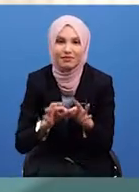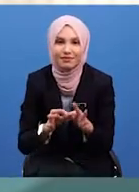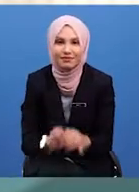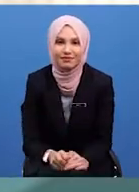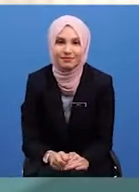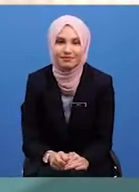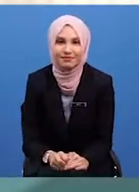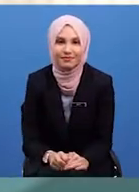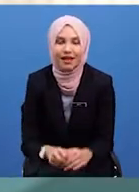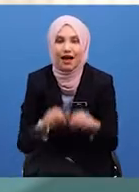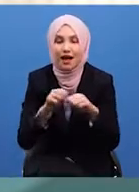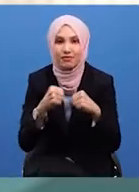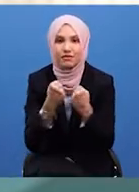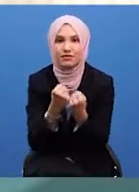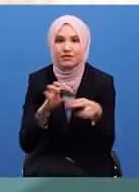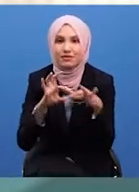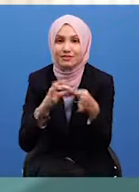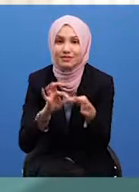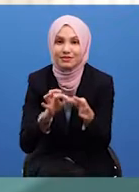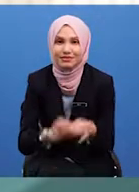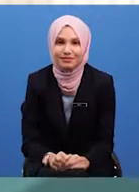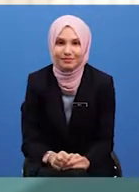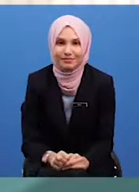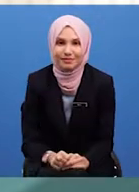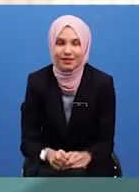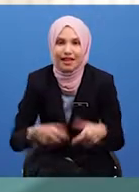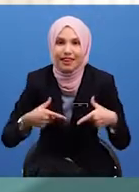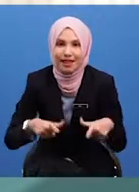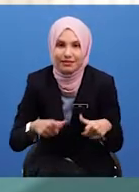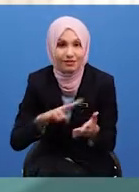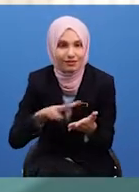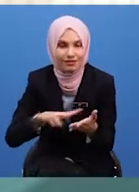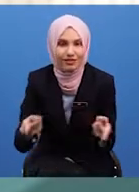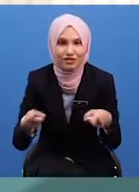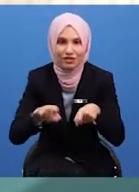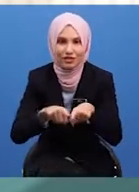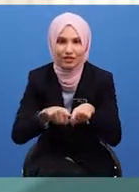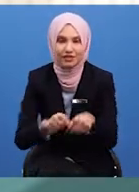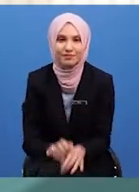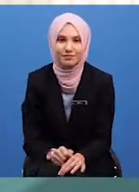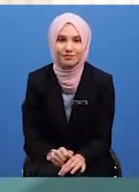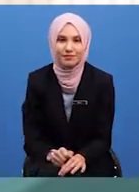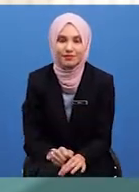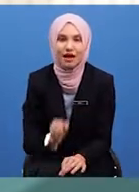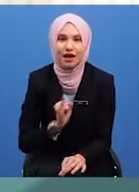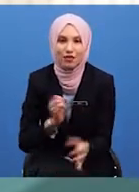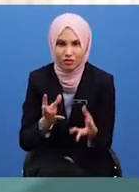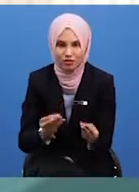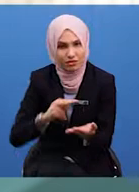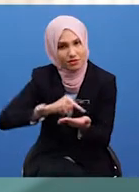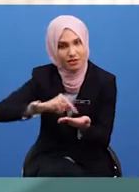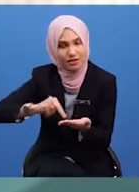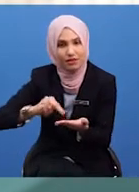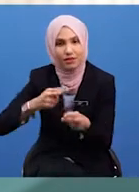a synopsis of the story. Let's read it together. While reading, I want you to take note of